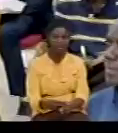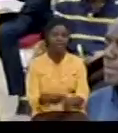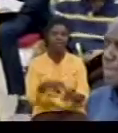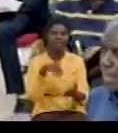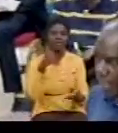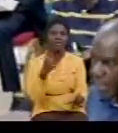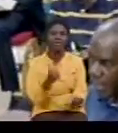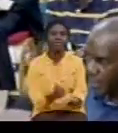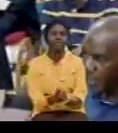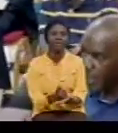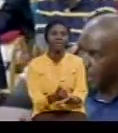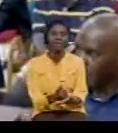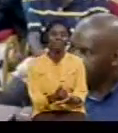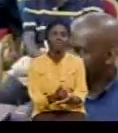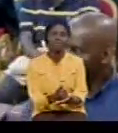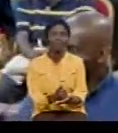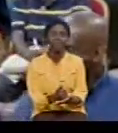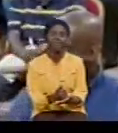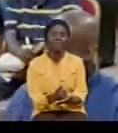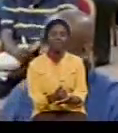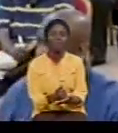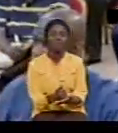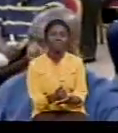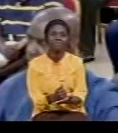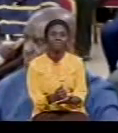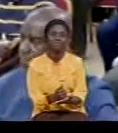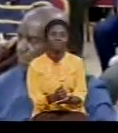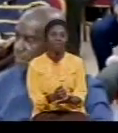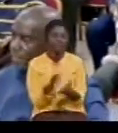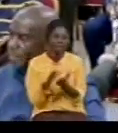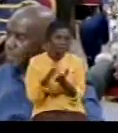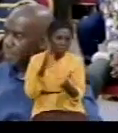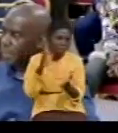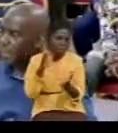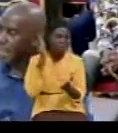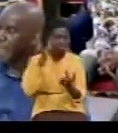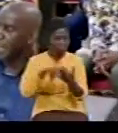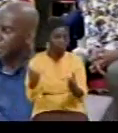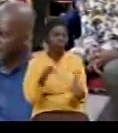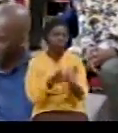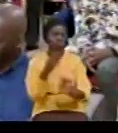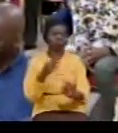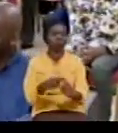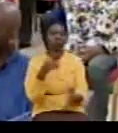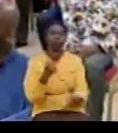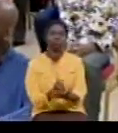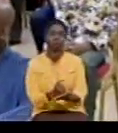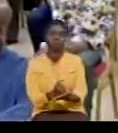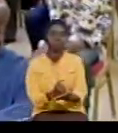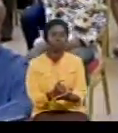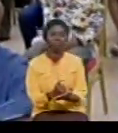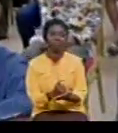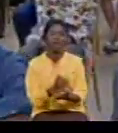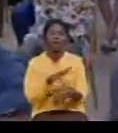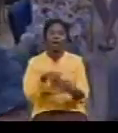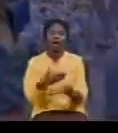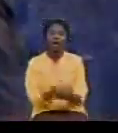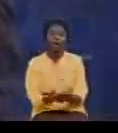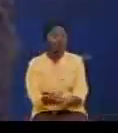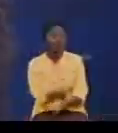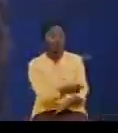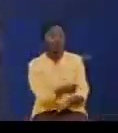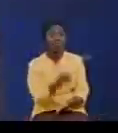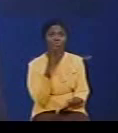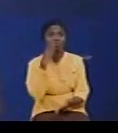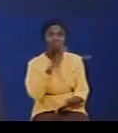Jesus' name. Tumor will vanish away from your body. And all those